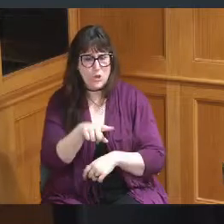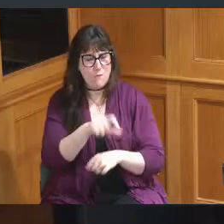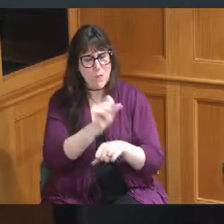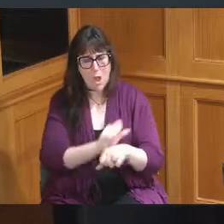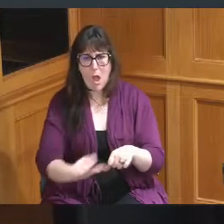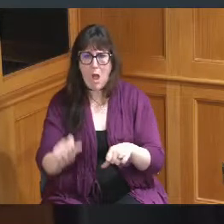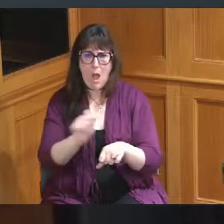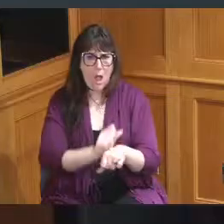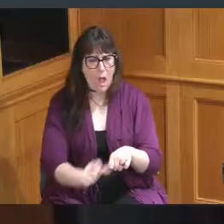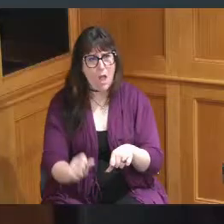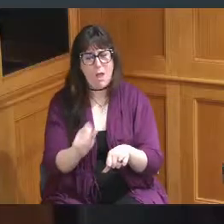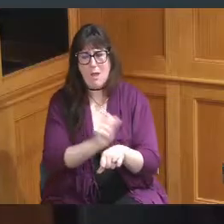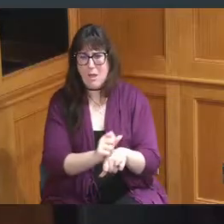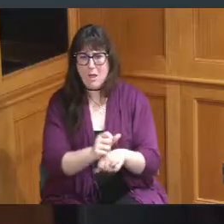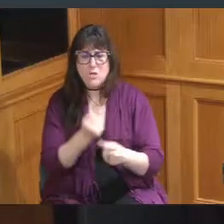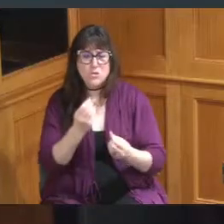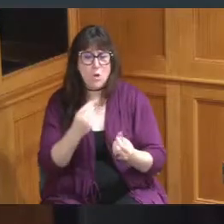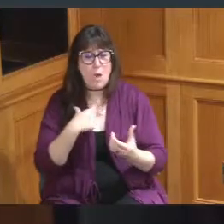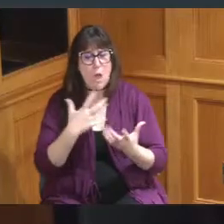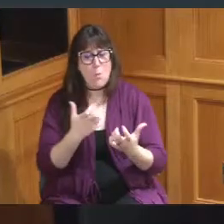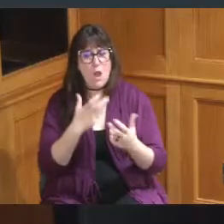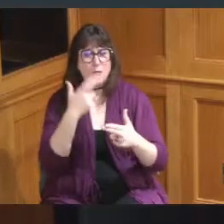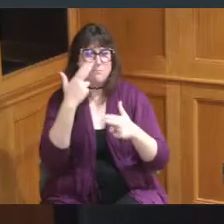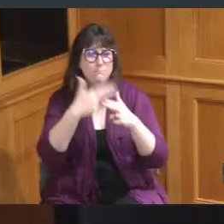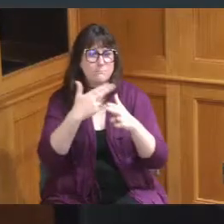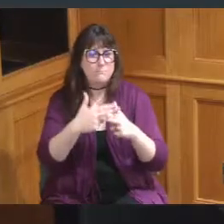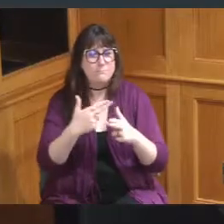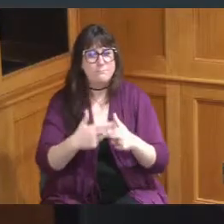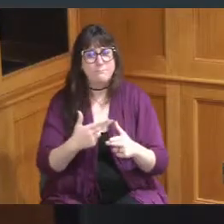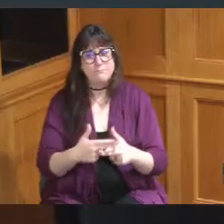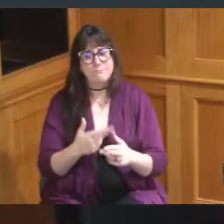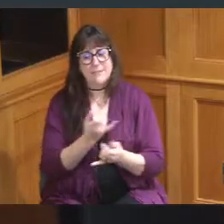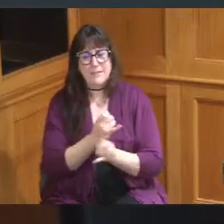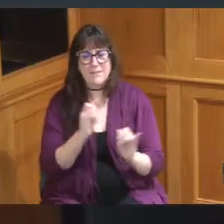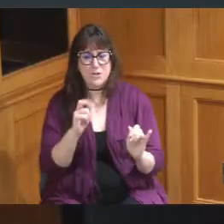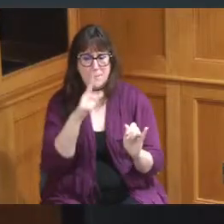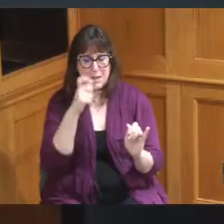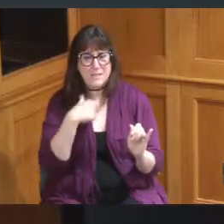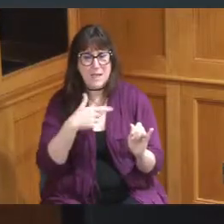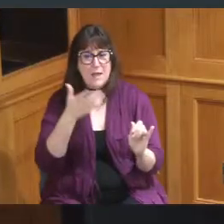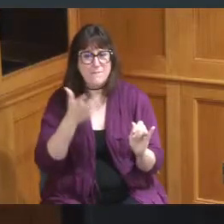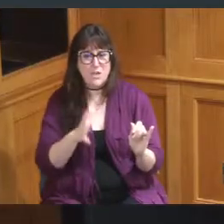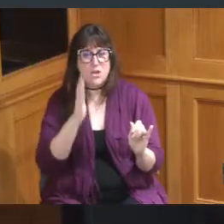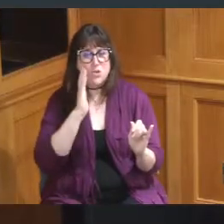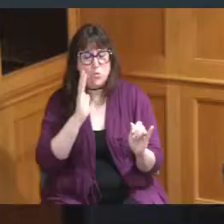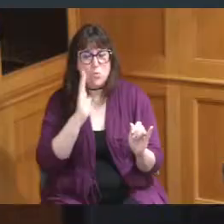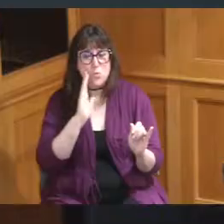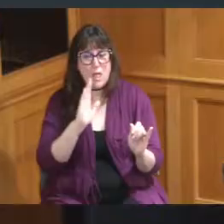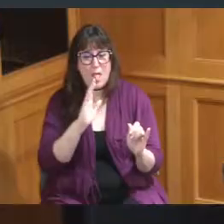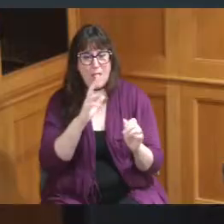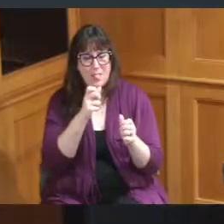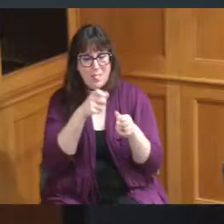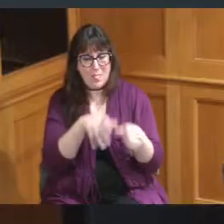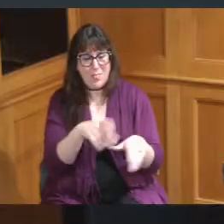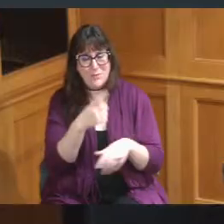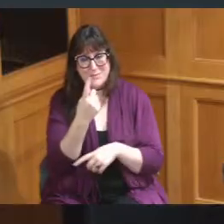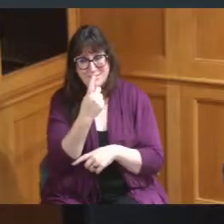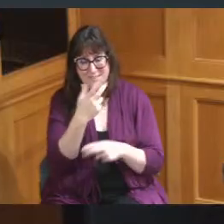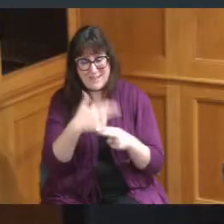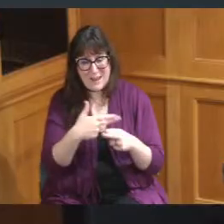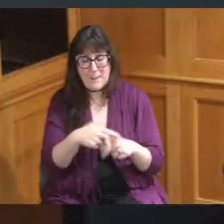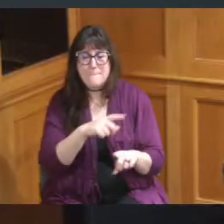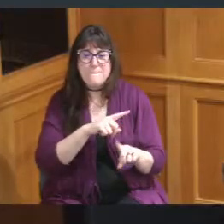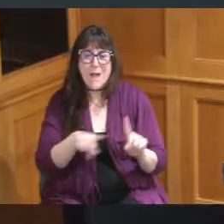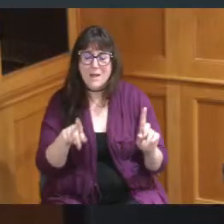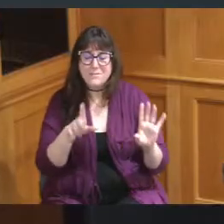won't start individually naming people, because I know I'll leave like Roger out and all that, so I don't want to do that. But what I'd